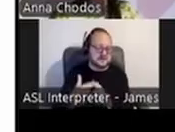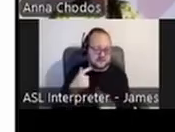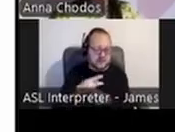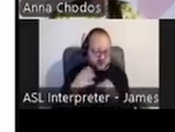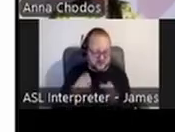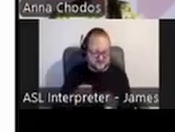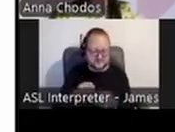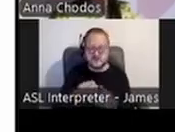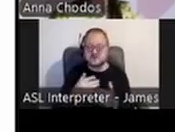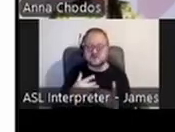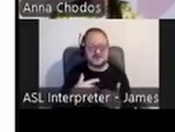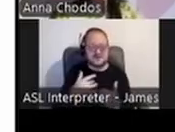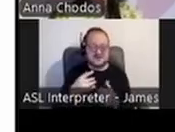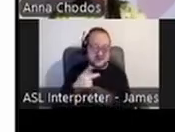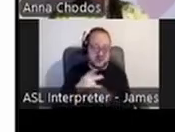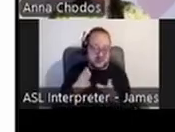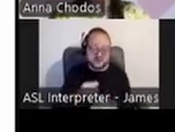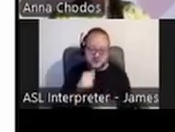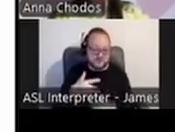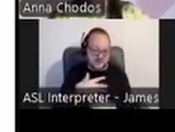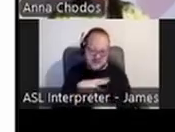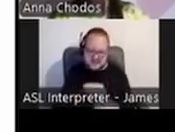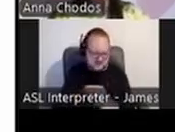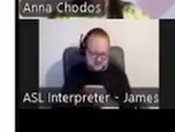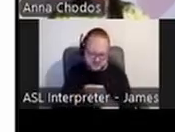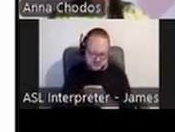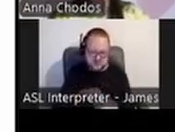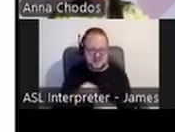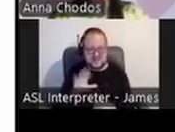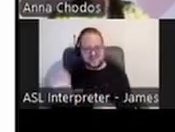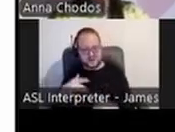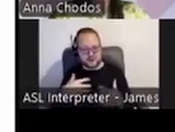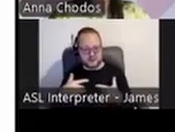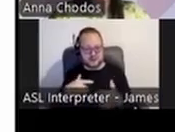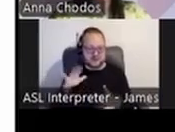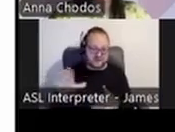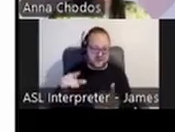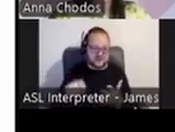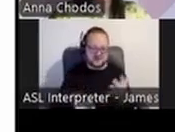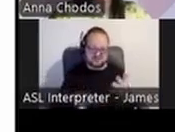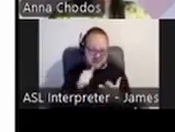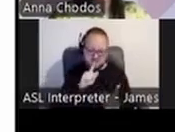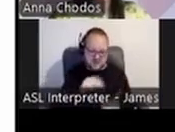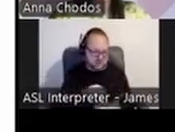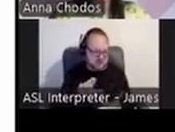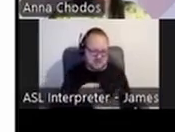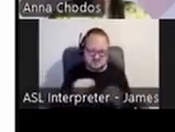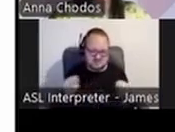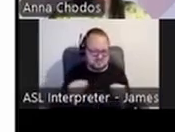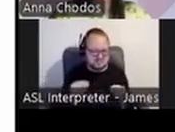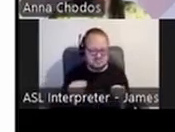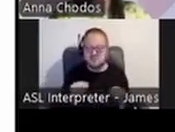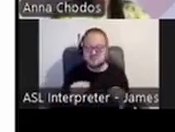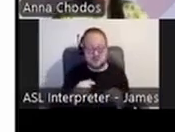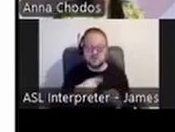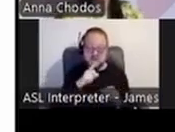how their concerns and needs aren't addressed. So it really honestly could be something as basic as we're doing a really